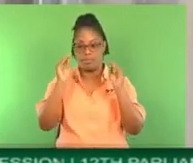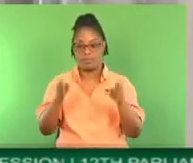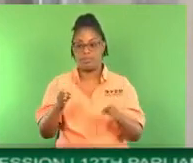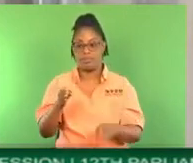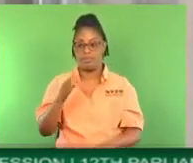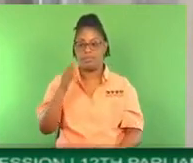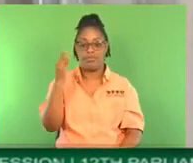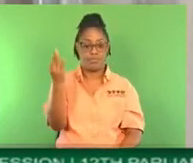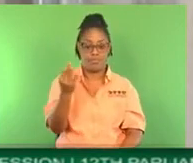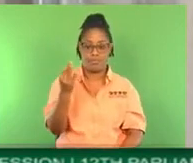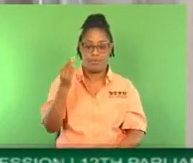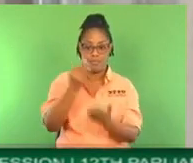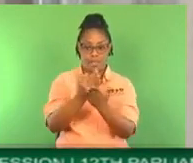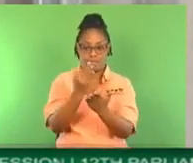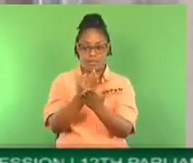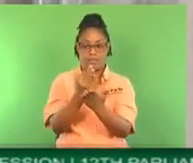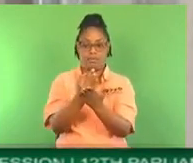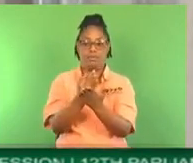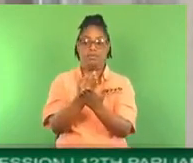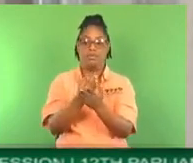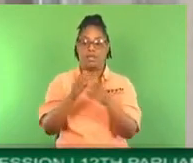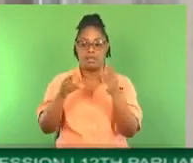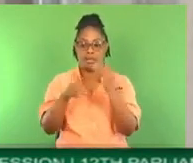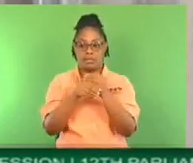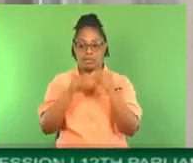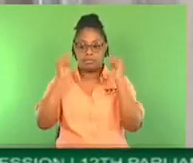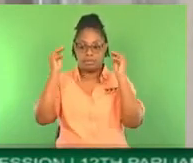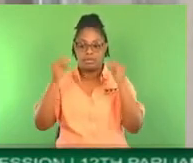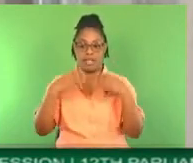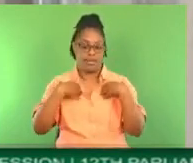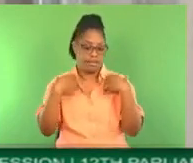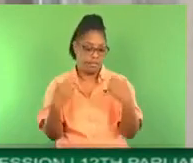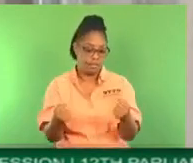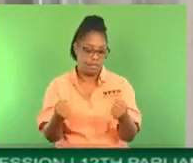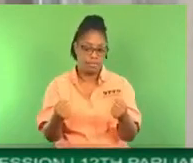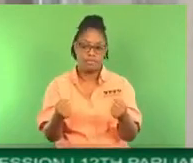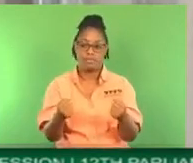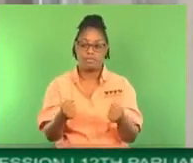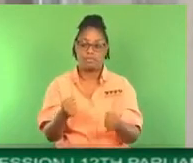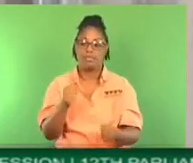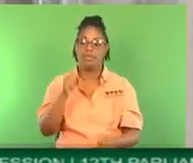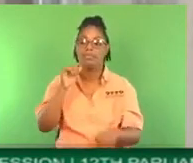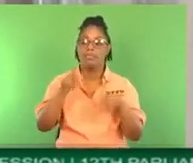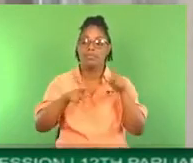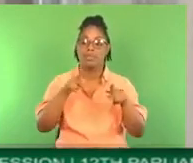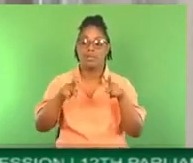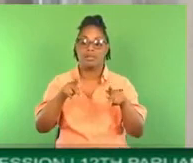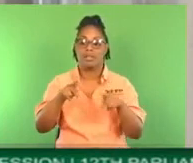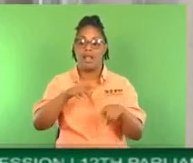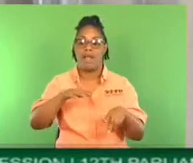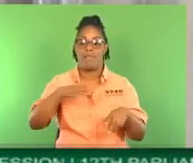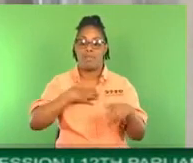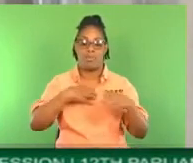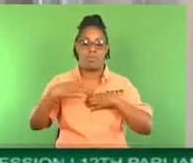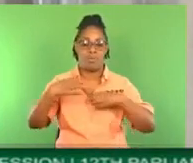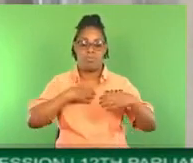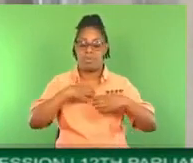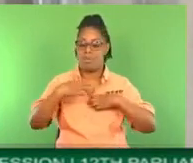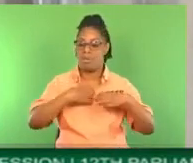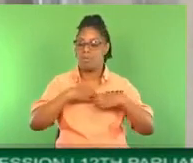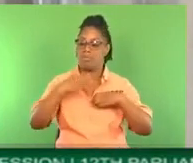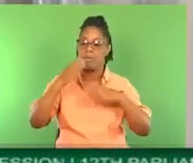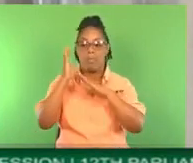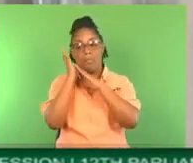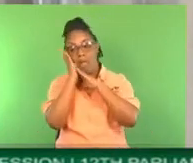of Health that constituents from Cumuto, Manzanilla complain on a daily basis on a lack of beds, on a lack of doctors,